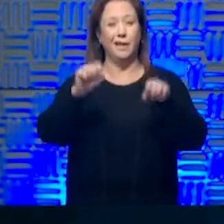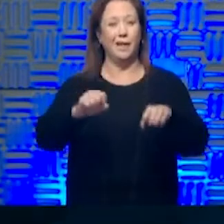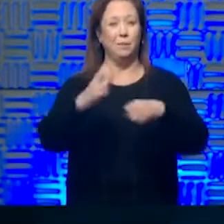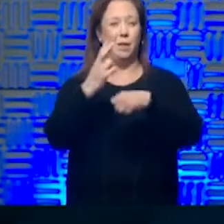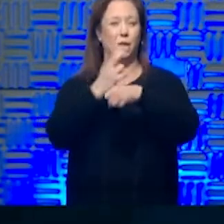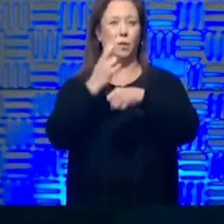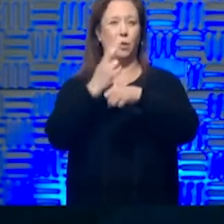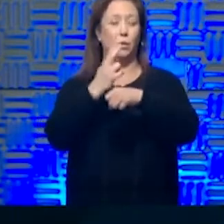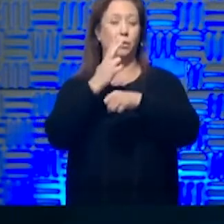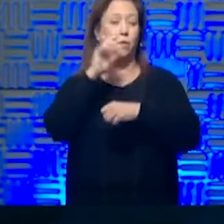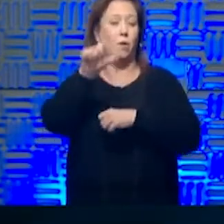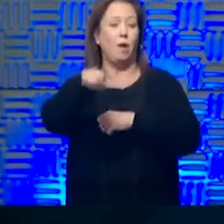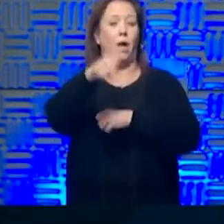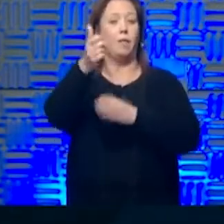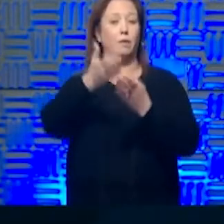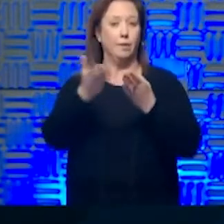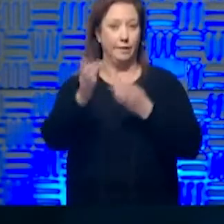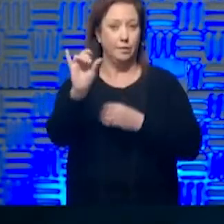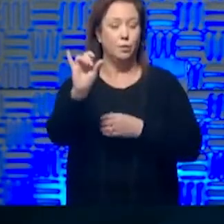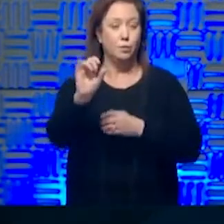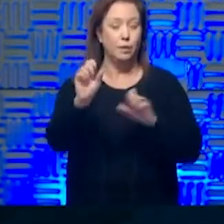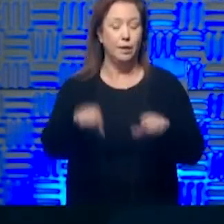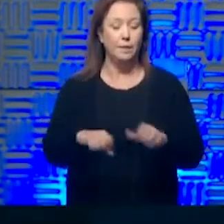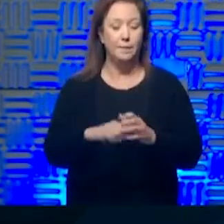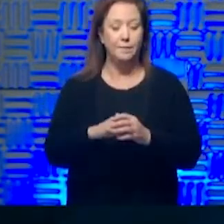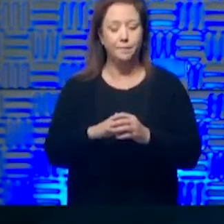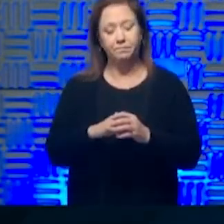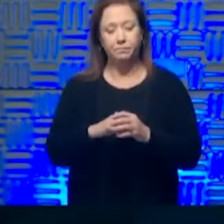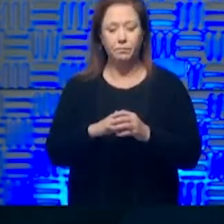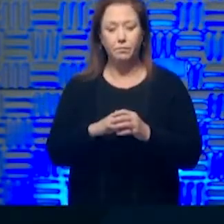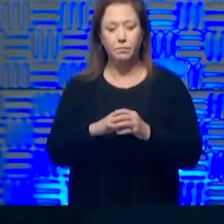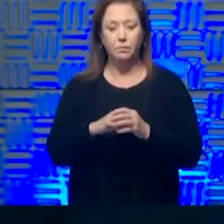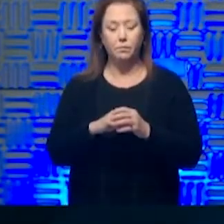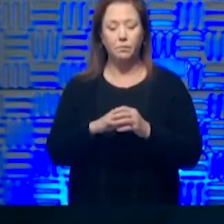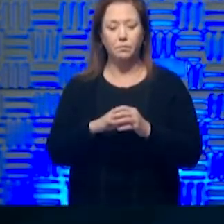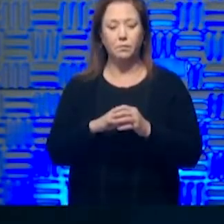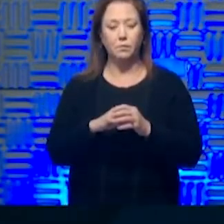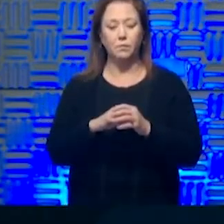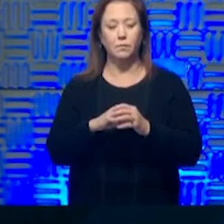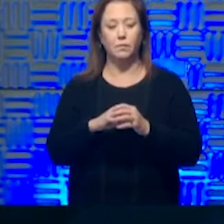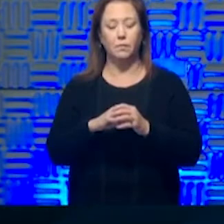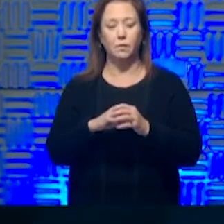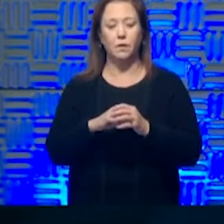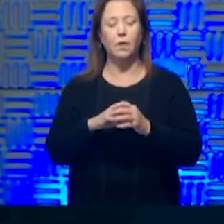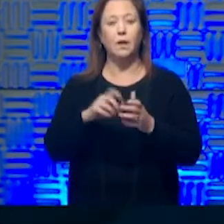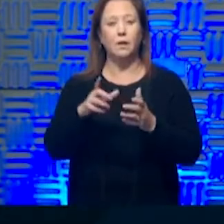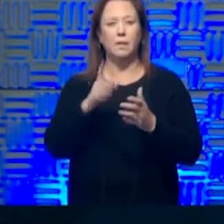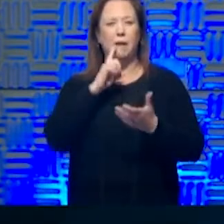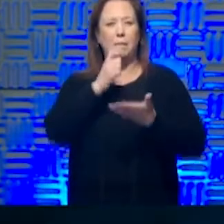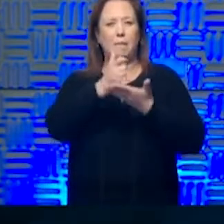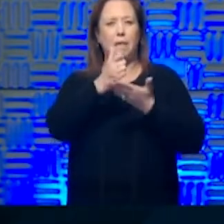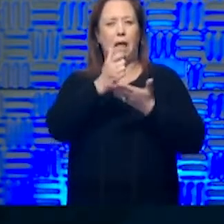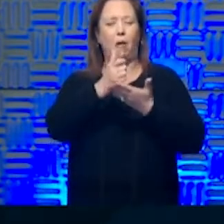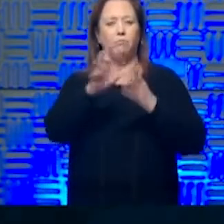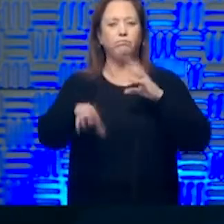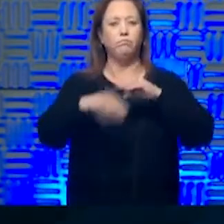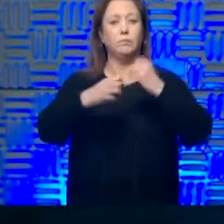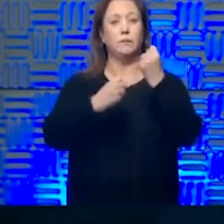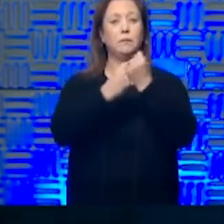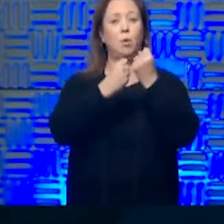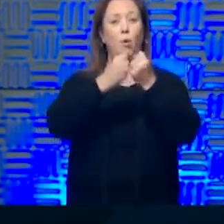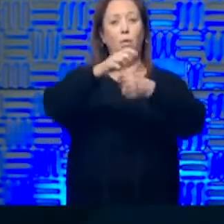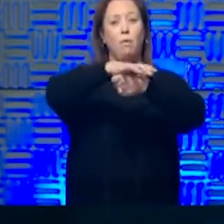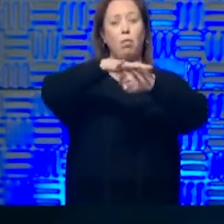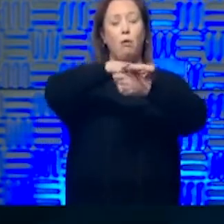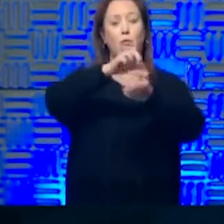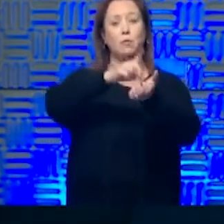used for other things. They may be able to augment the local doc and